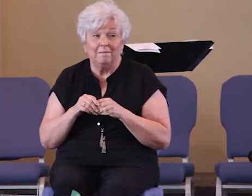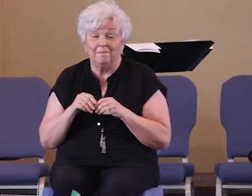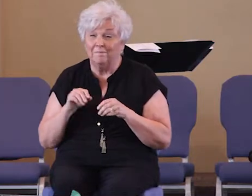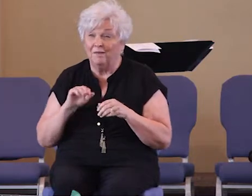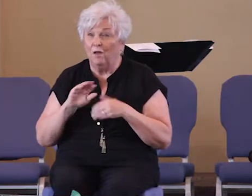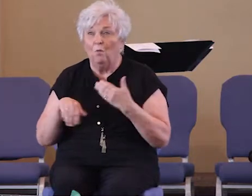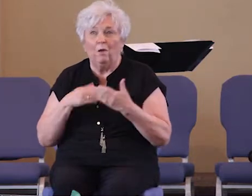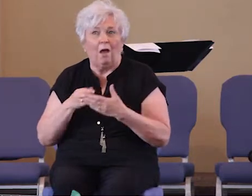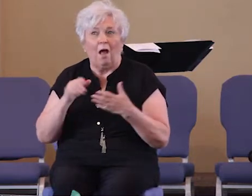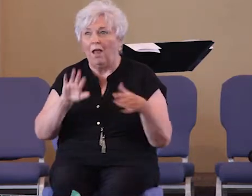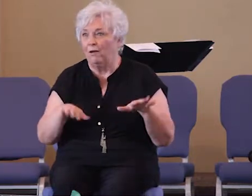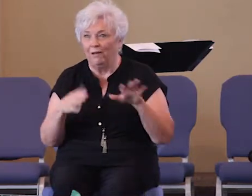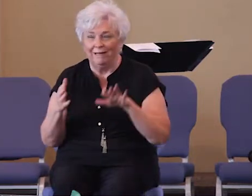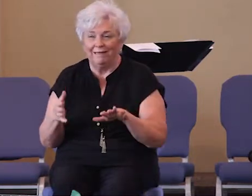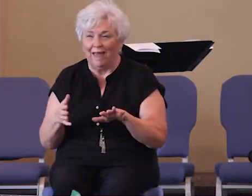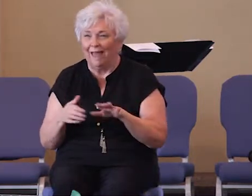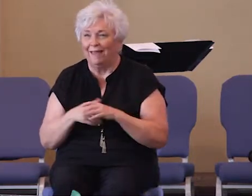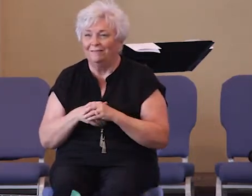We all are.